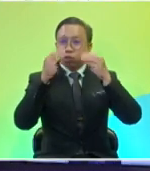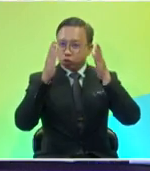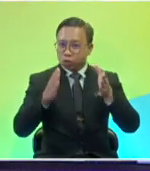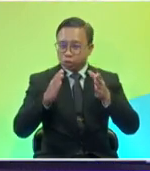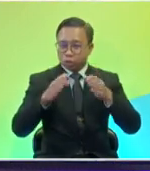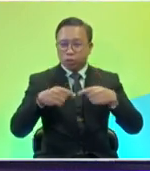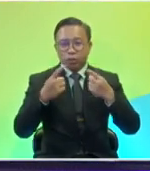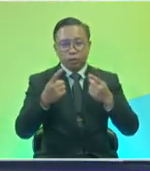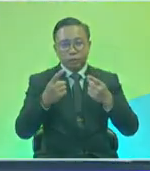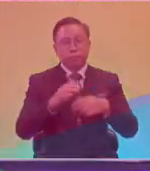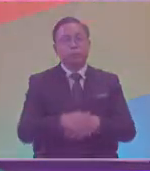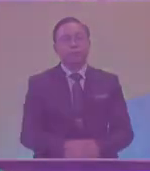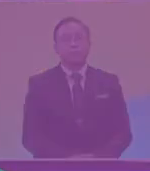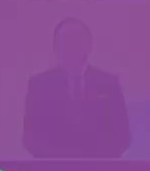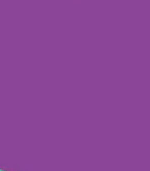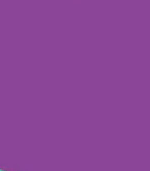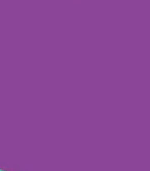going to be having on board.